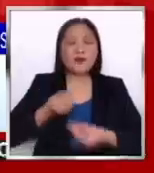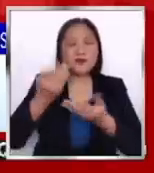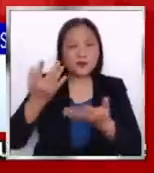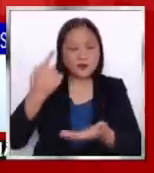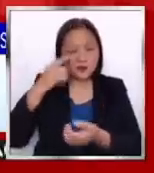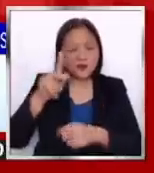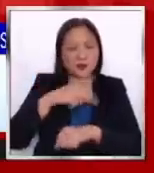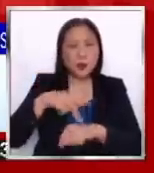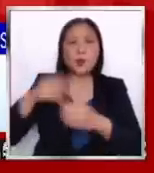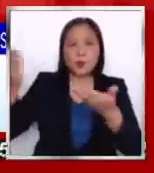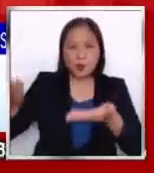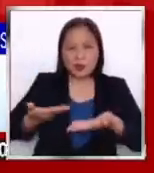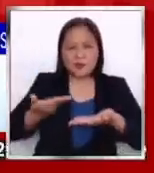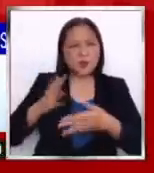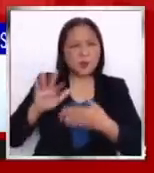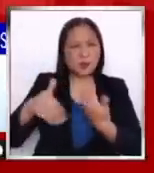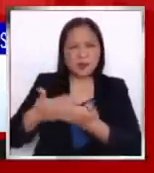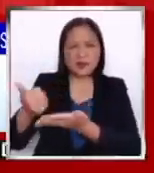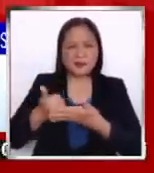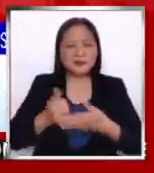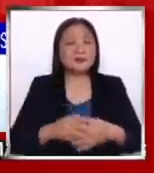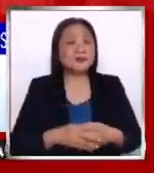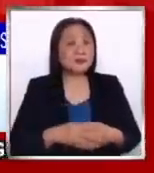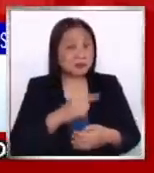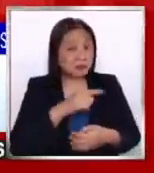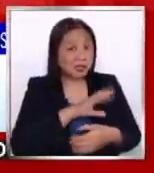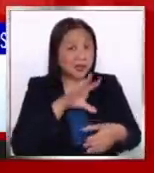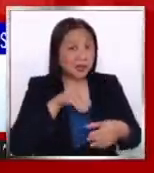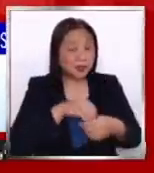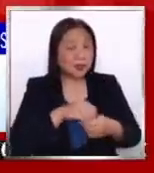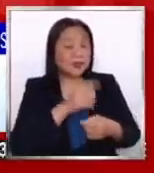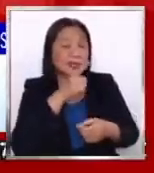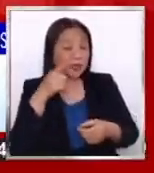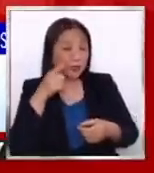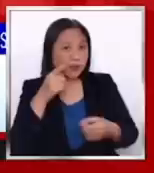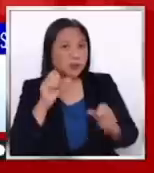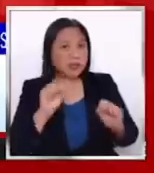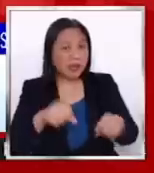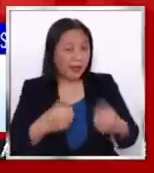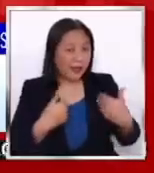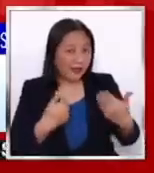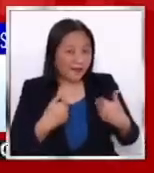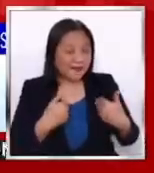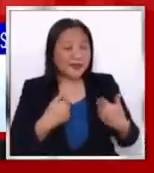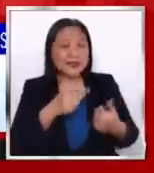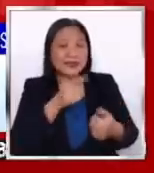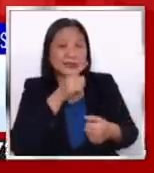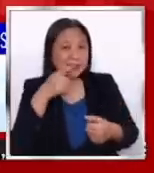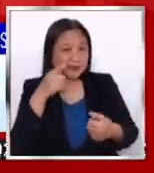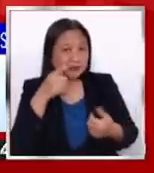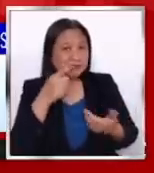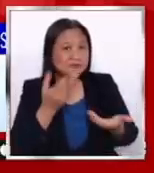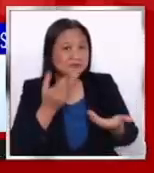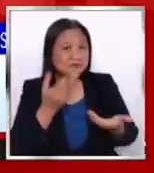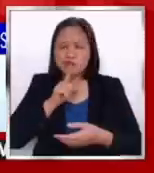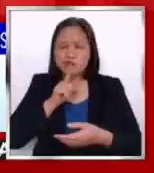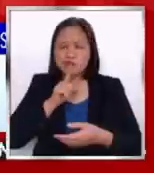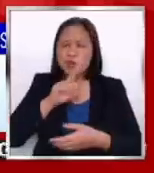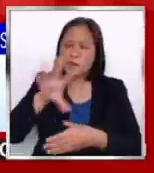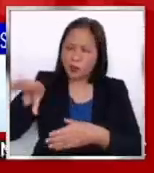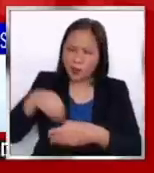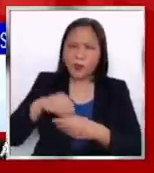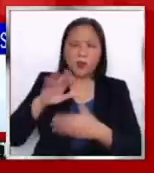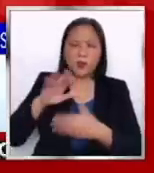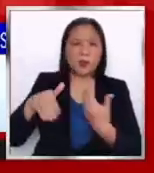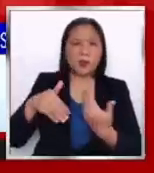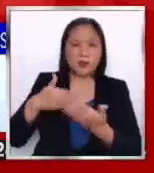kumulot. Uh-huh. And does that include Lenny Robredo? Is there a space in the administration? It includes every Filipino, but for the